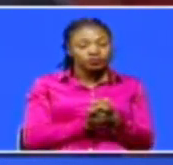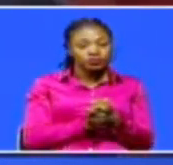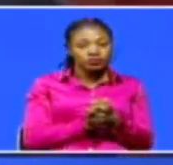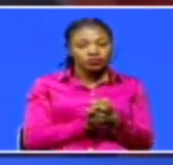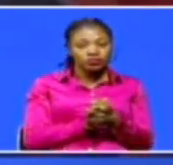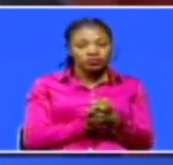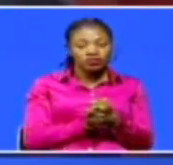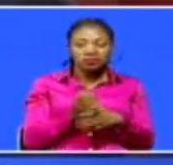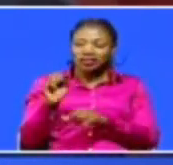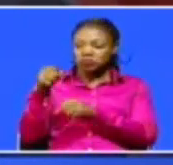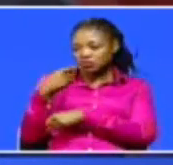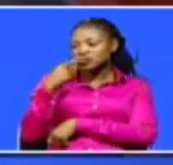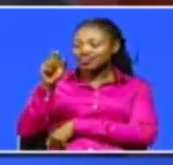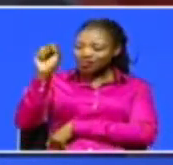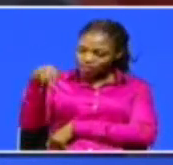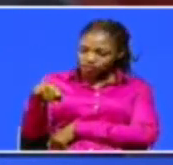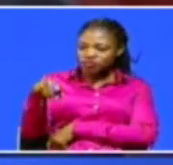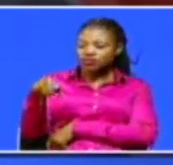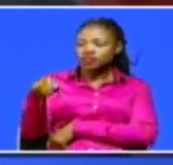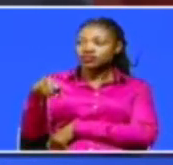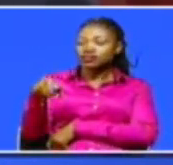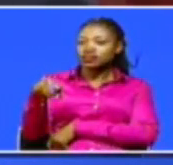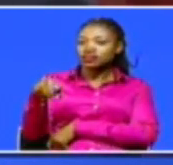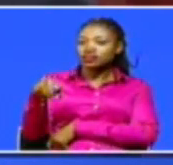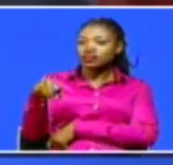sanctions? I would say yes,